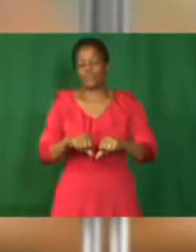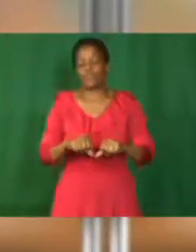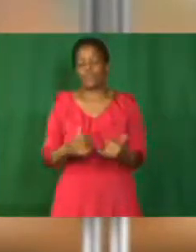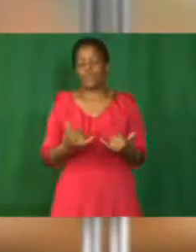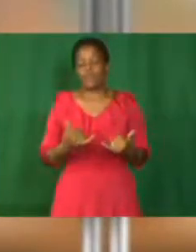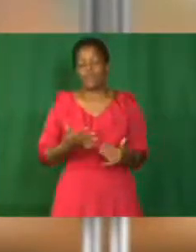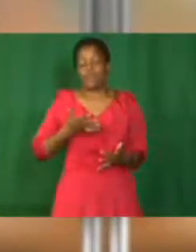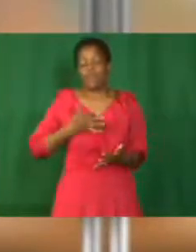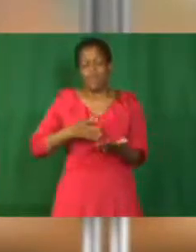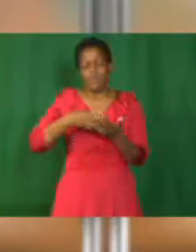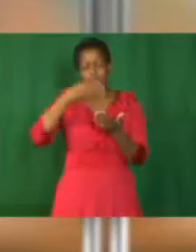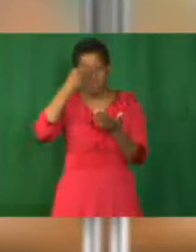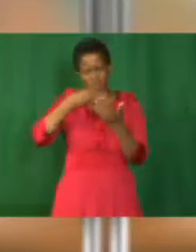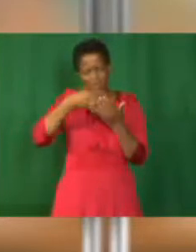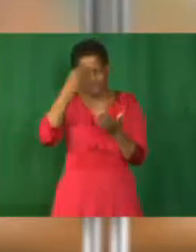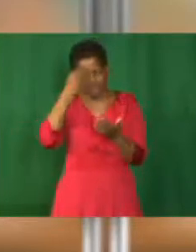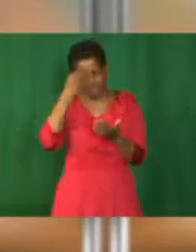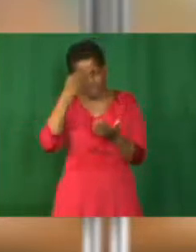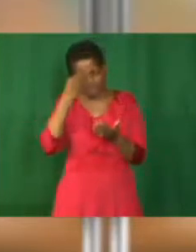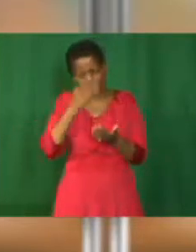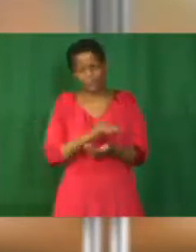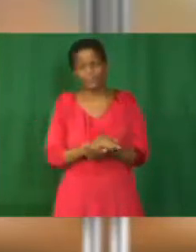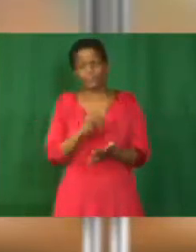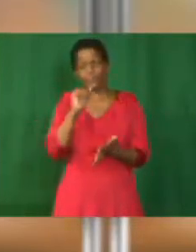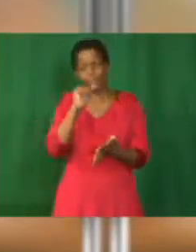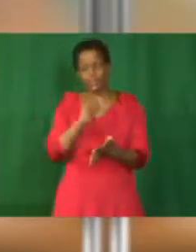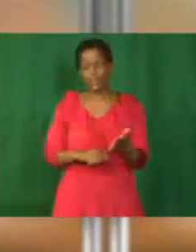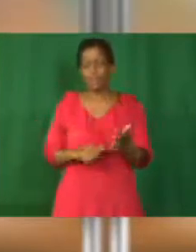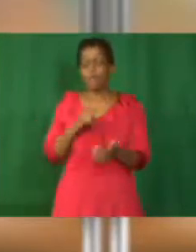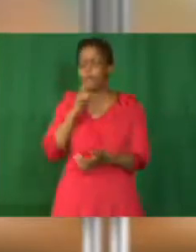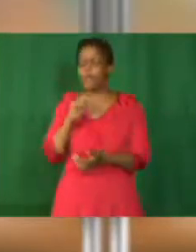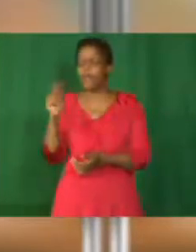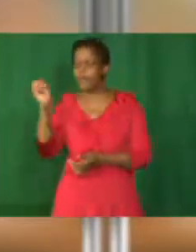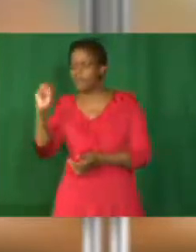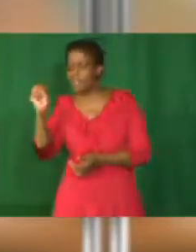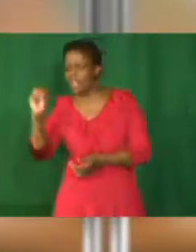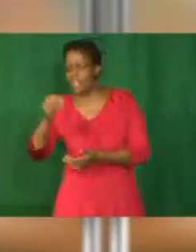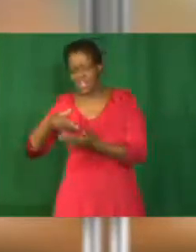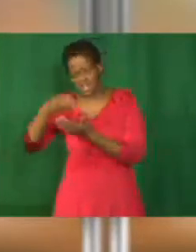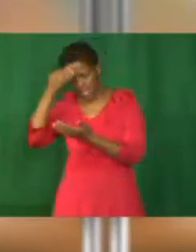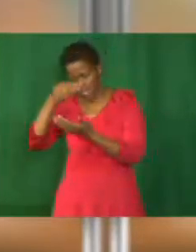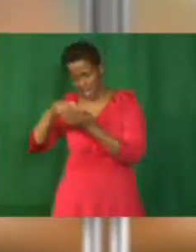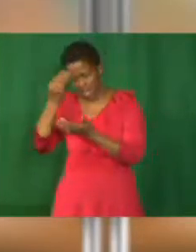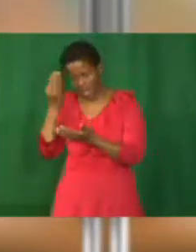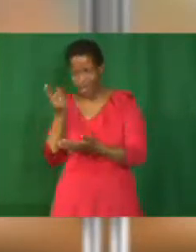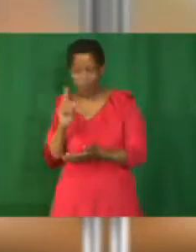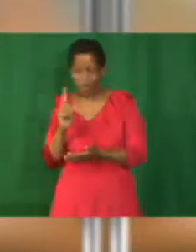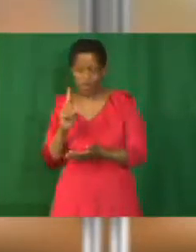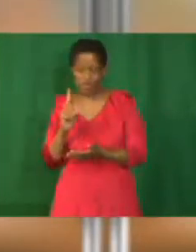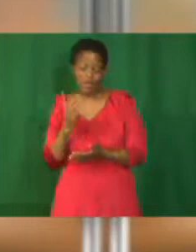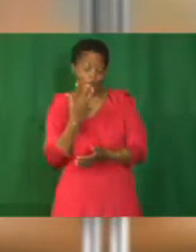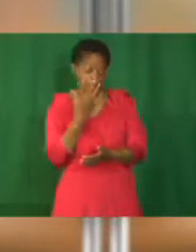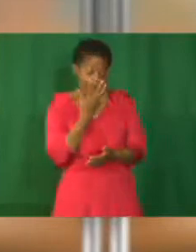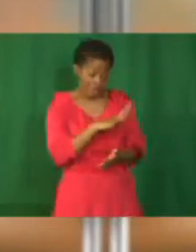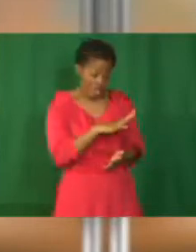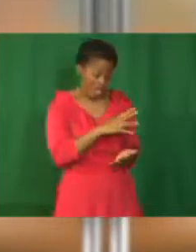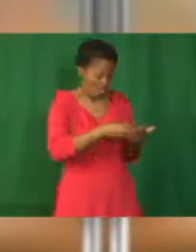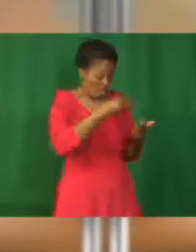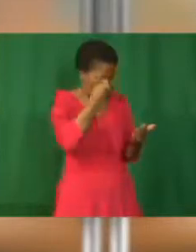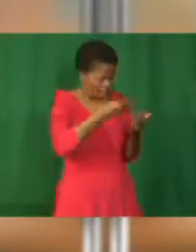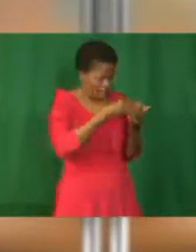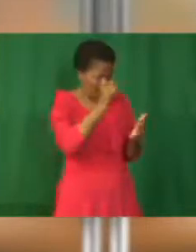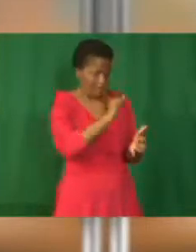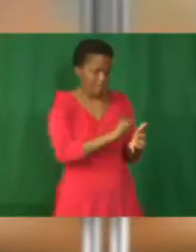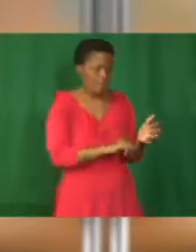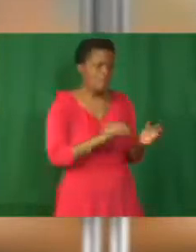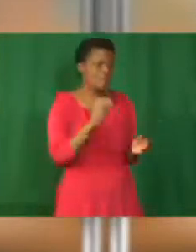of Matthias. We were looking at lessons learned from the death of Judas Iscariot. Now we are looking at what? At lessons learned